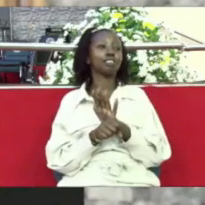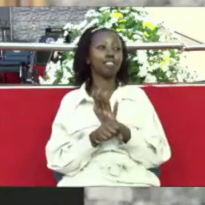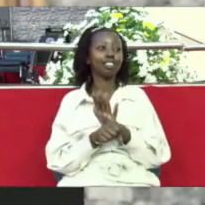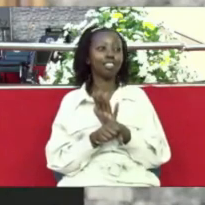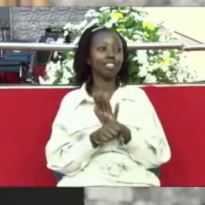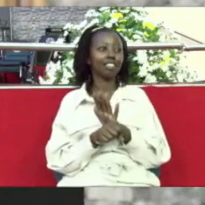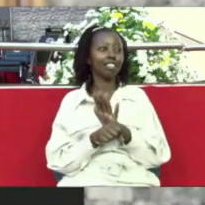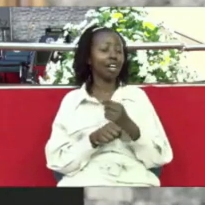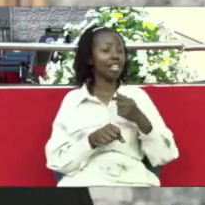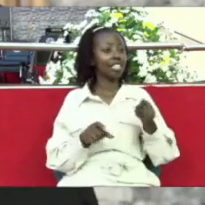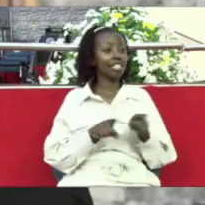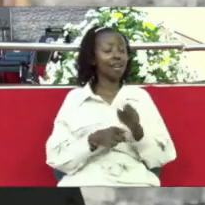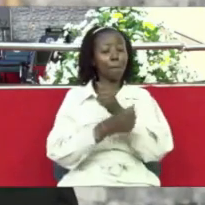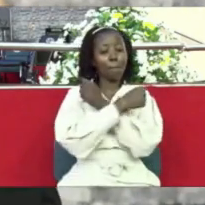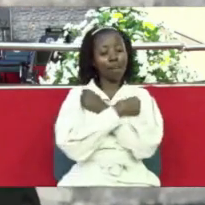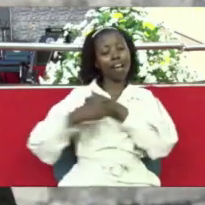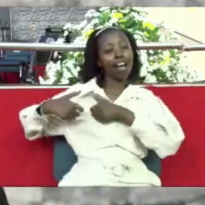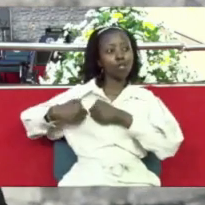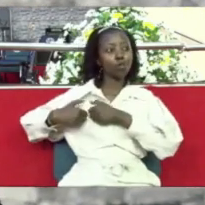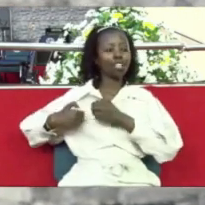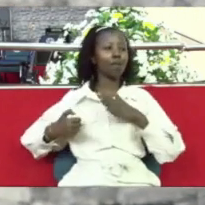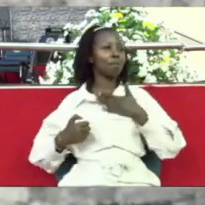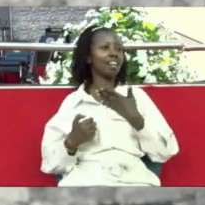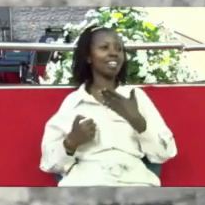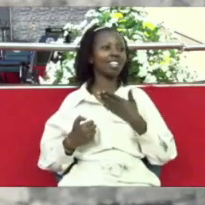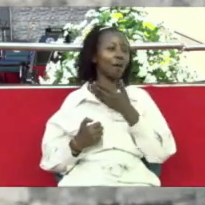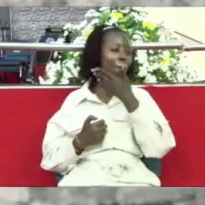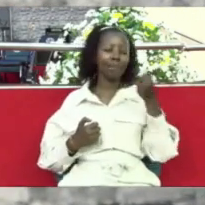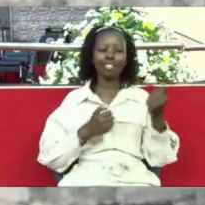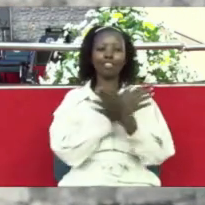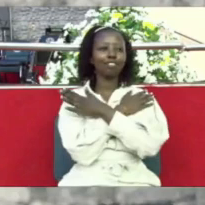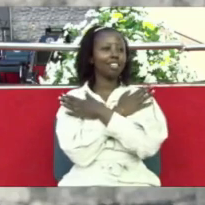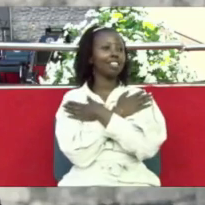She's my lover. My best friend.